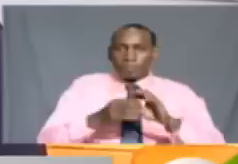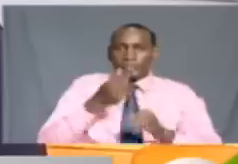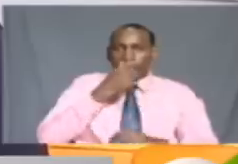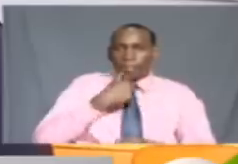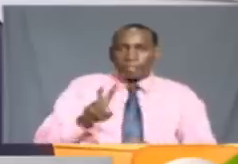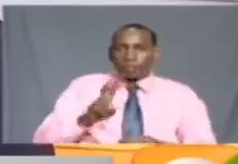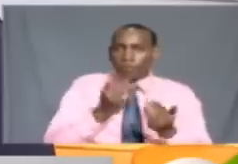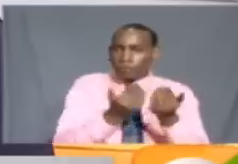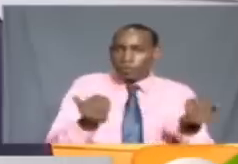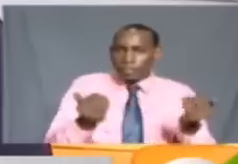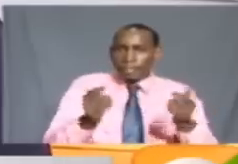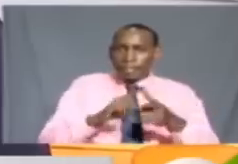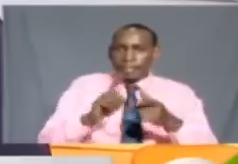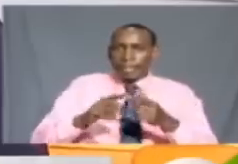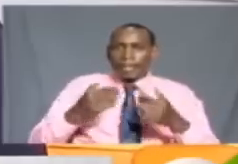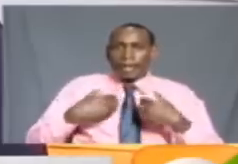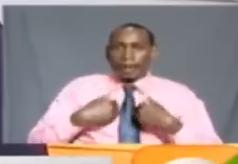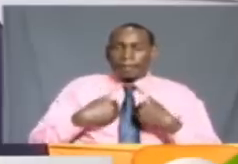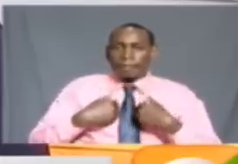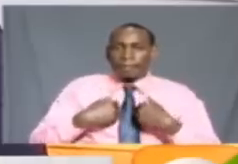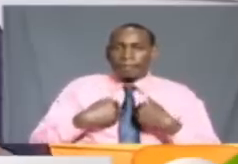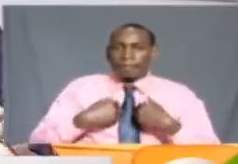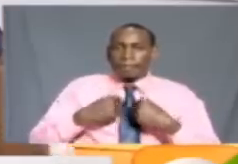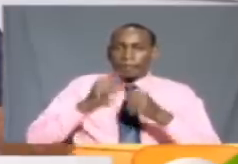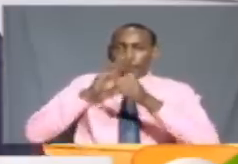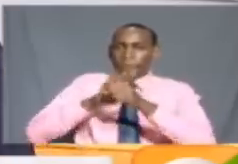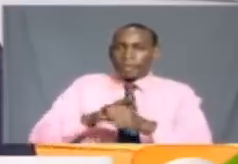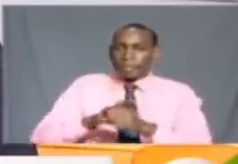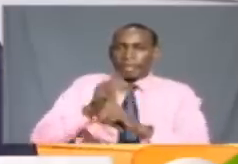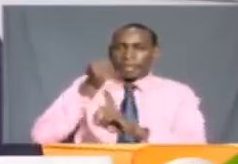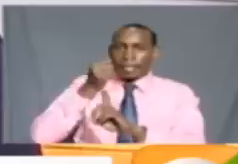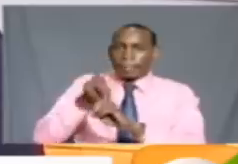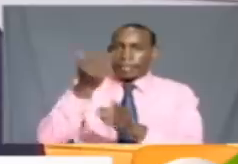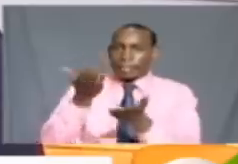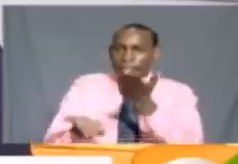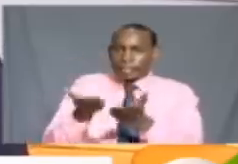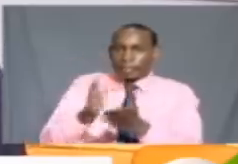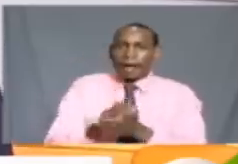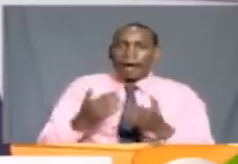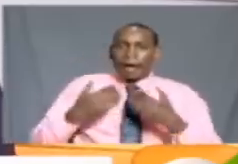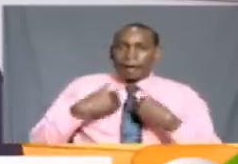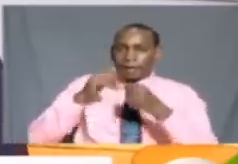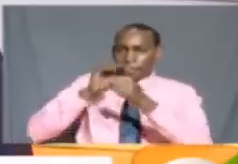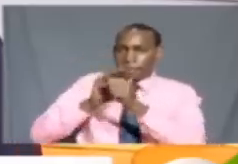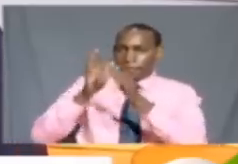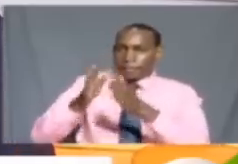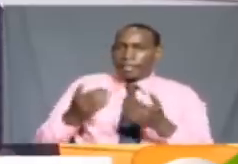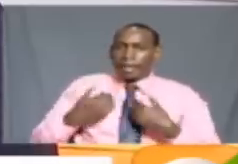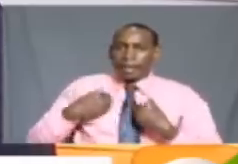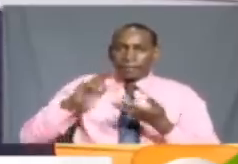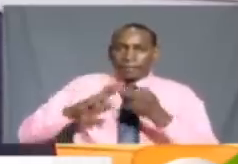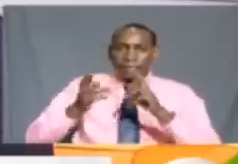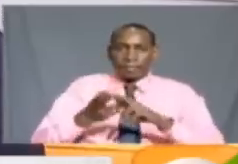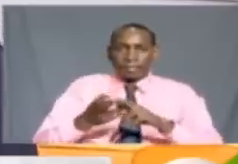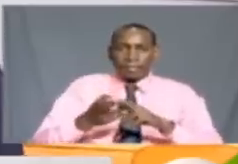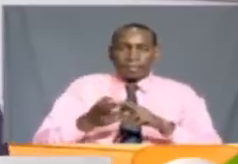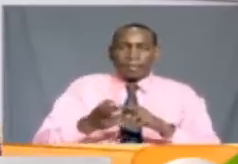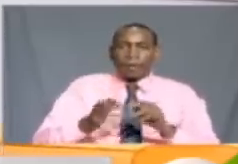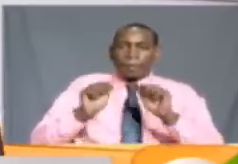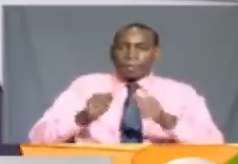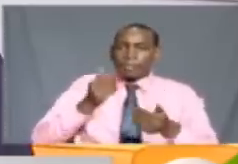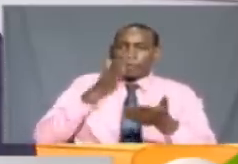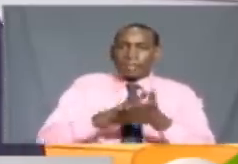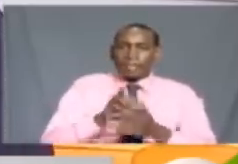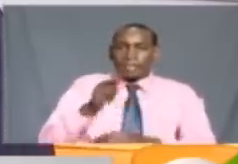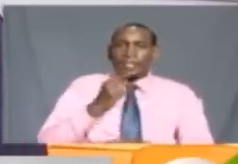children, and then there is a victim impact statement. So the would-be victim will write and say, we are in a relationship, I can confirm that this is my